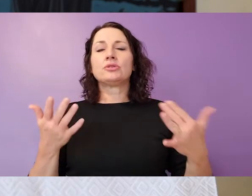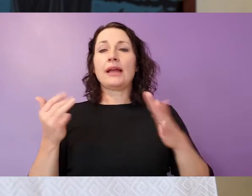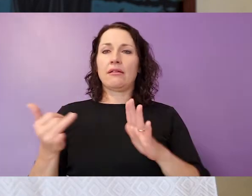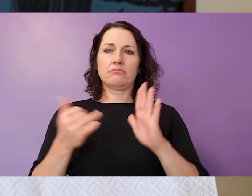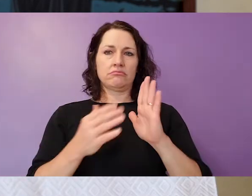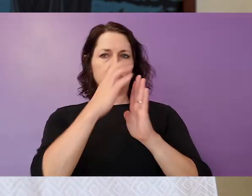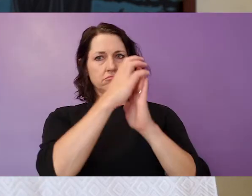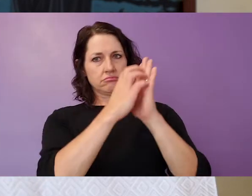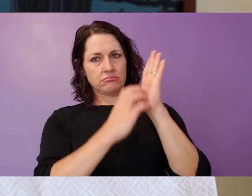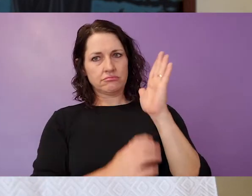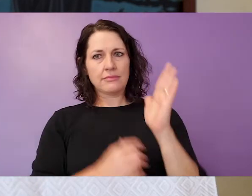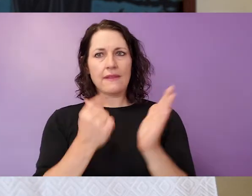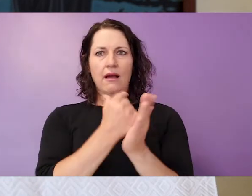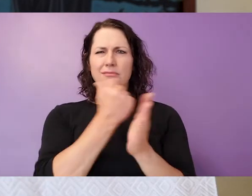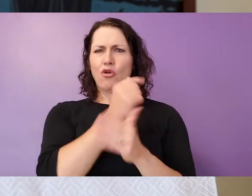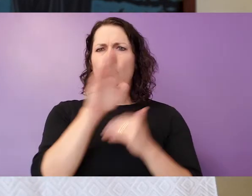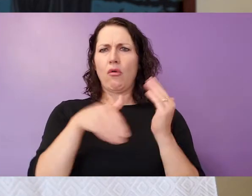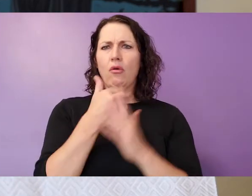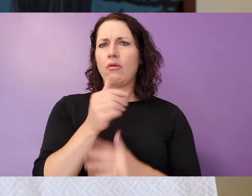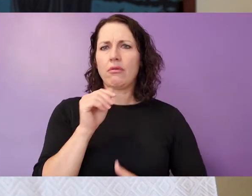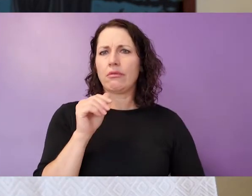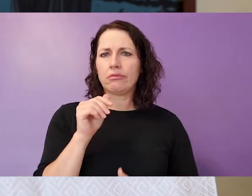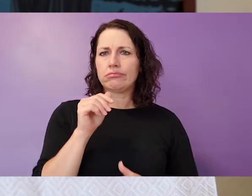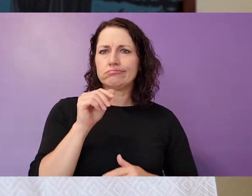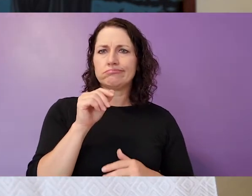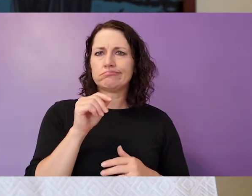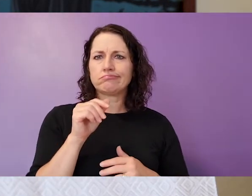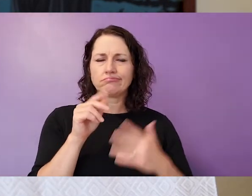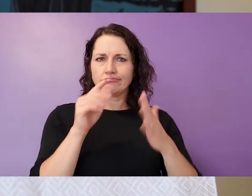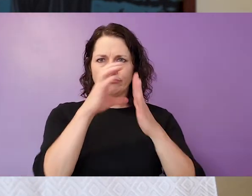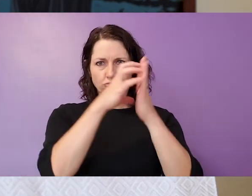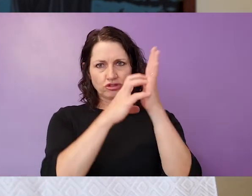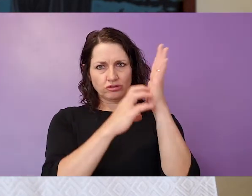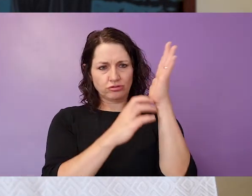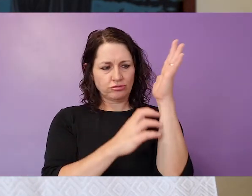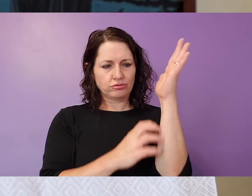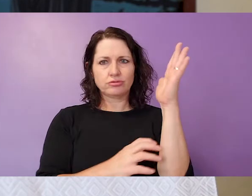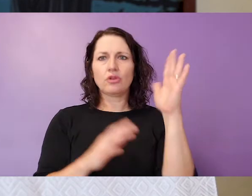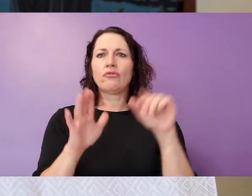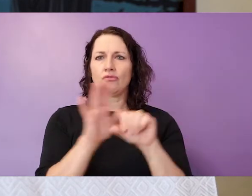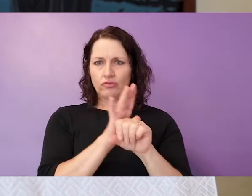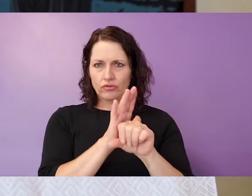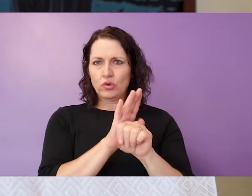Now, in the long form of the gospel,